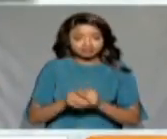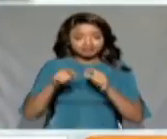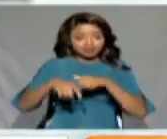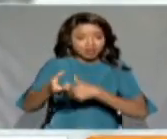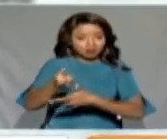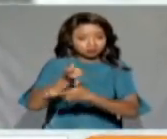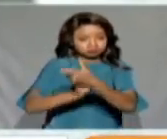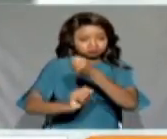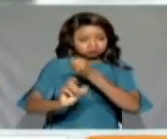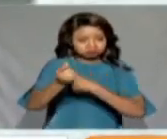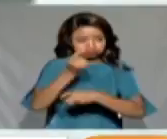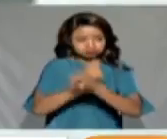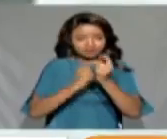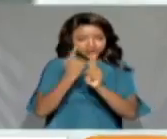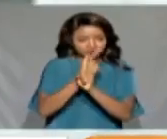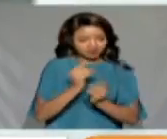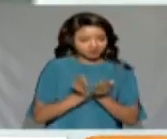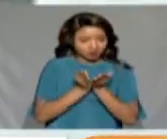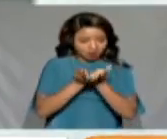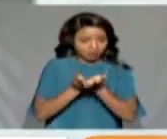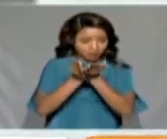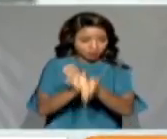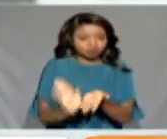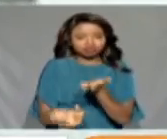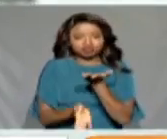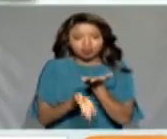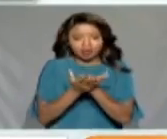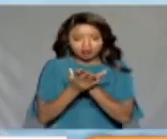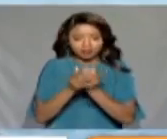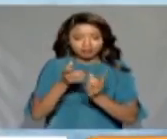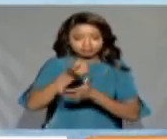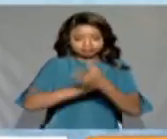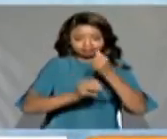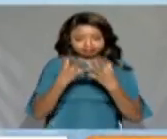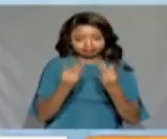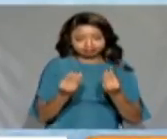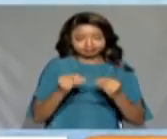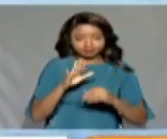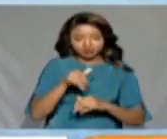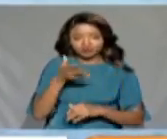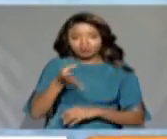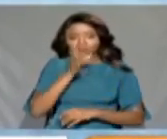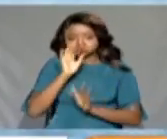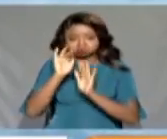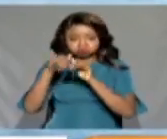towards the shore by tugboats to make it easy for the crane to lift it from the ocean.